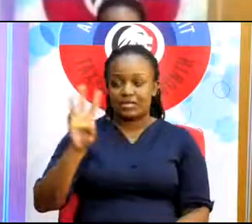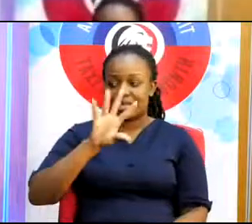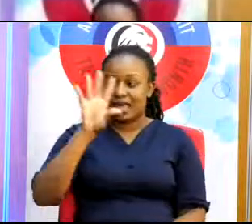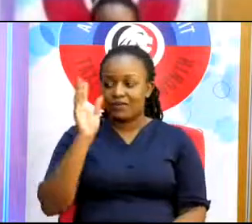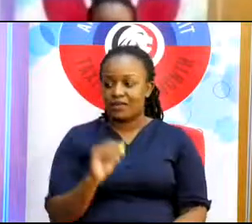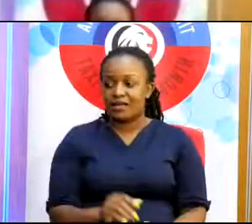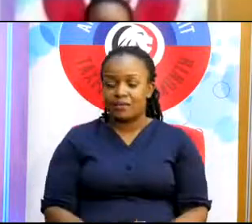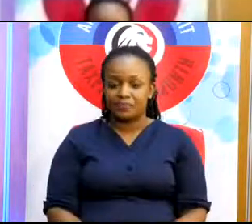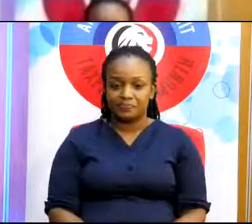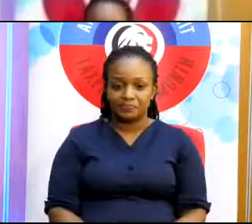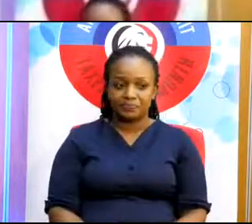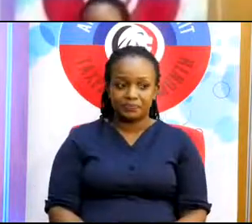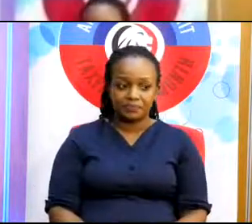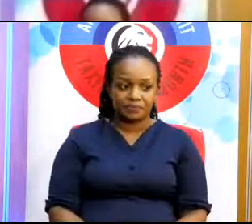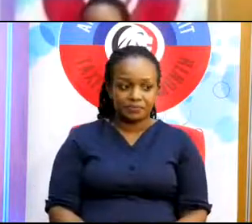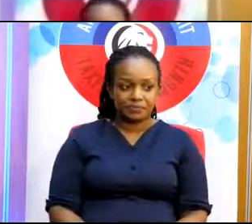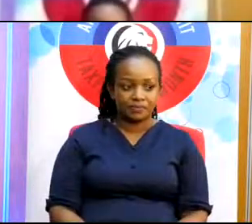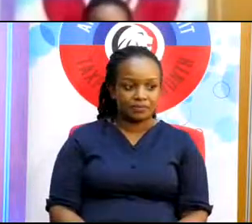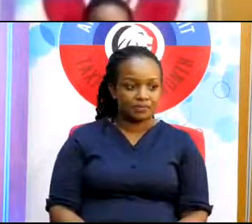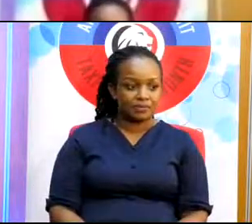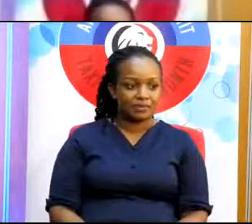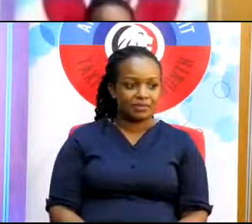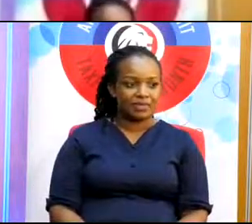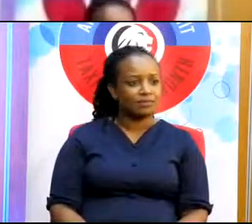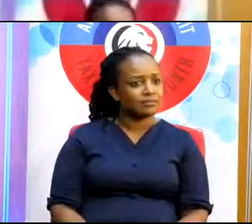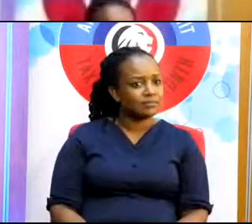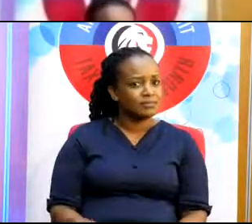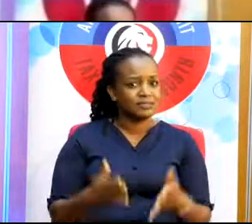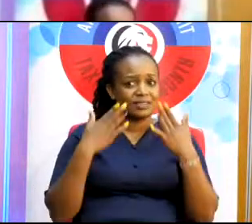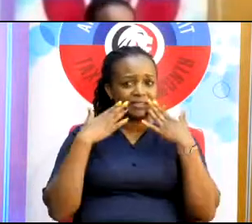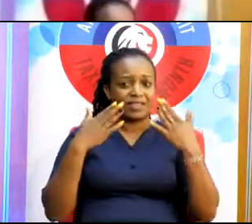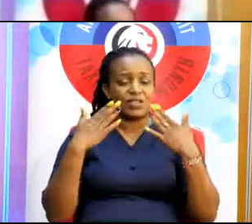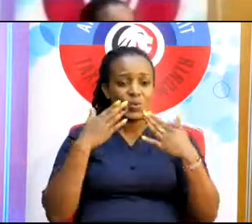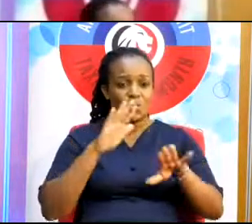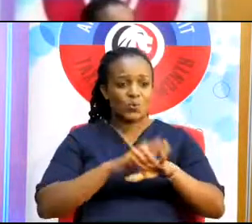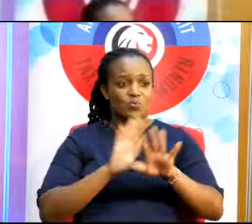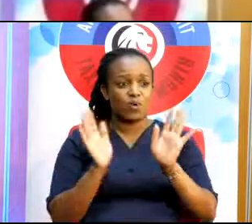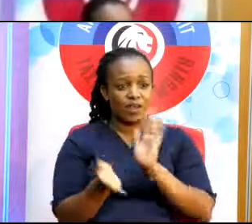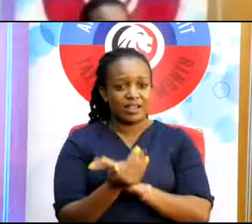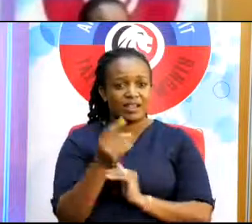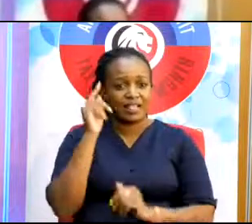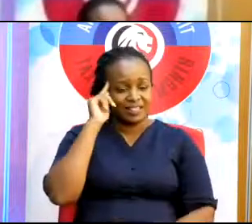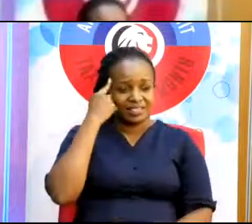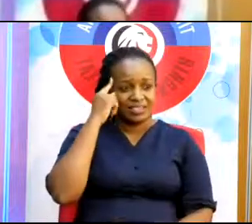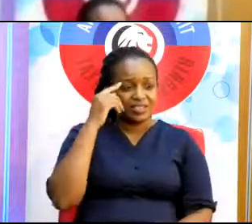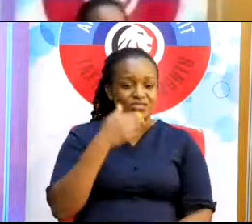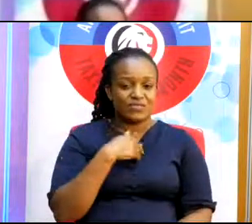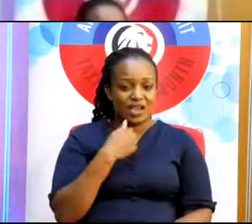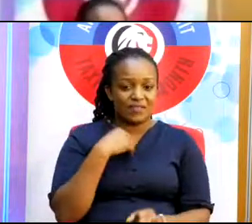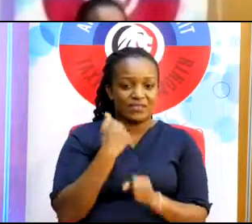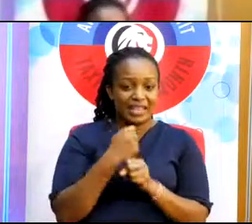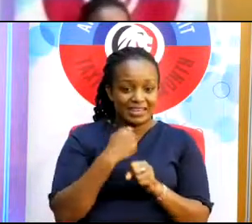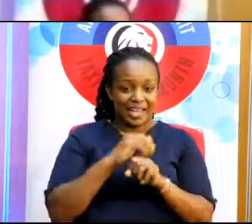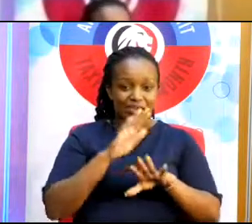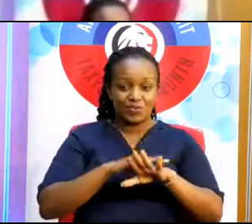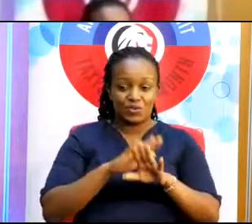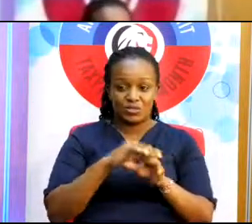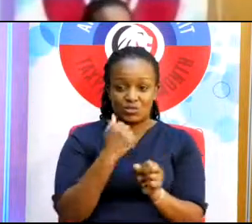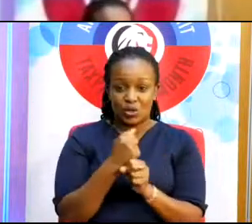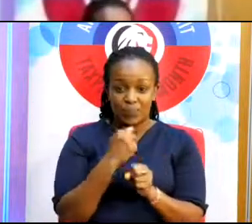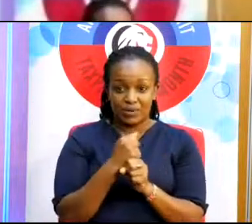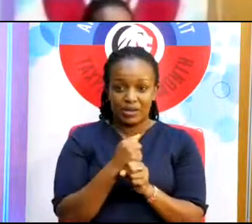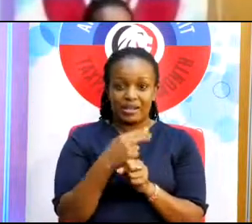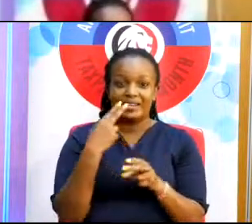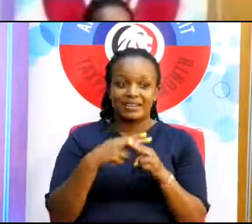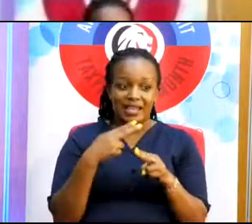Africa. Santa? Yeah, thank you. Good morning. I think you have done a very good job. The